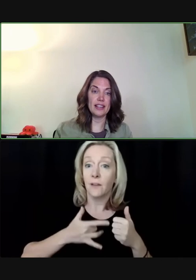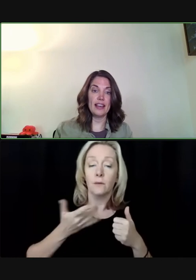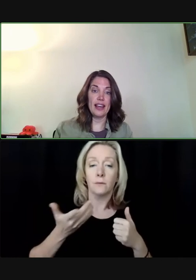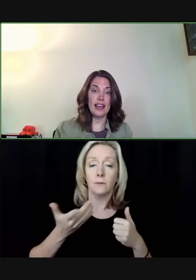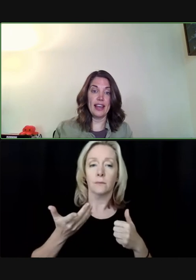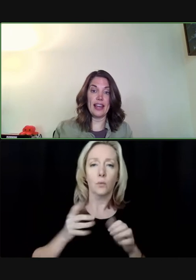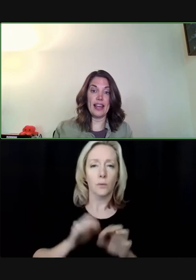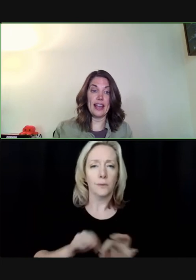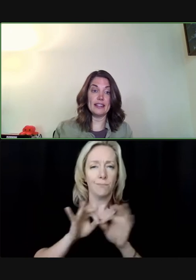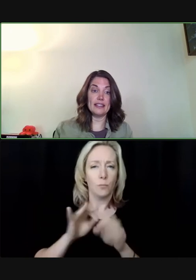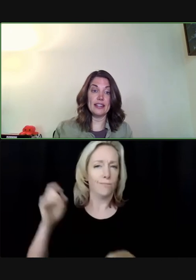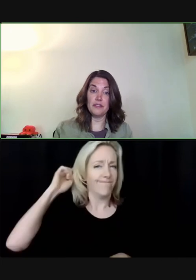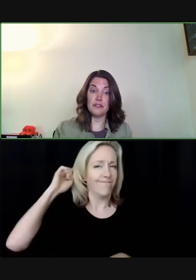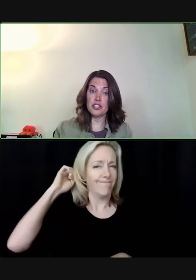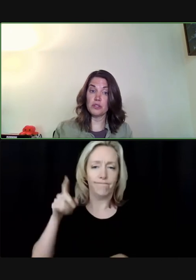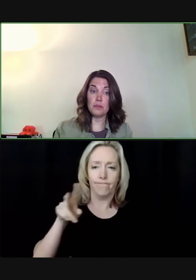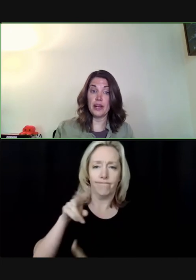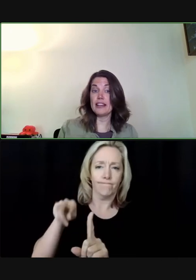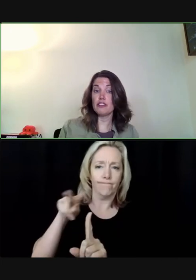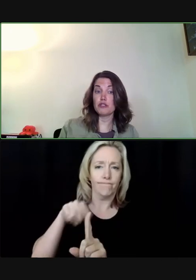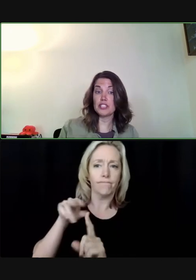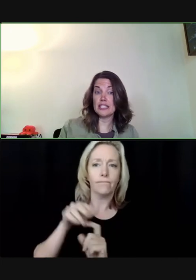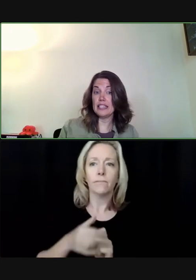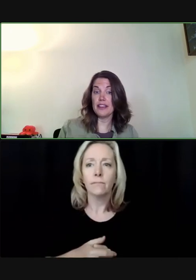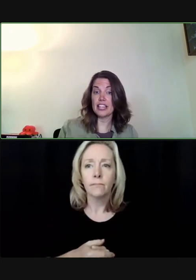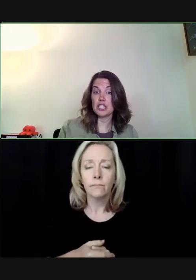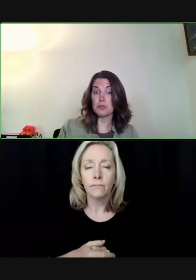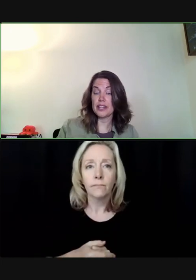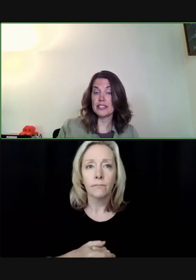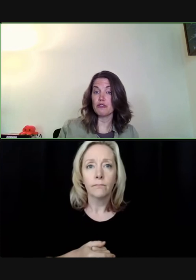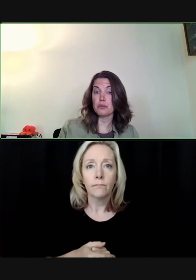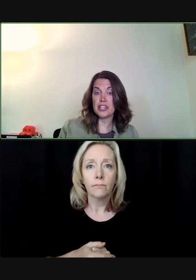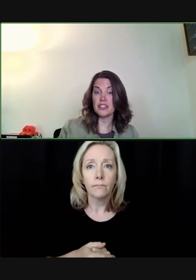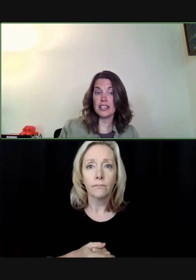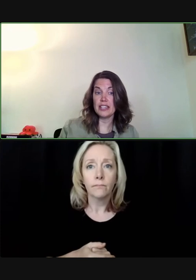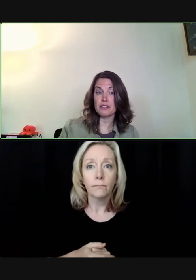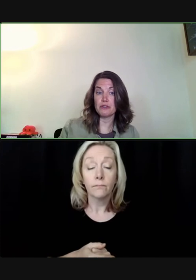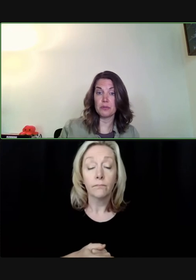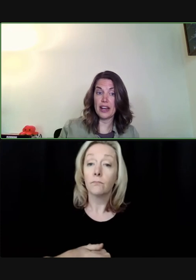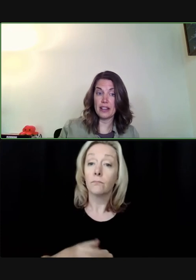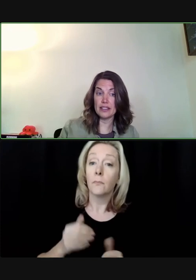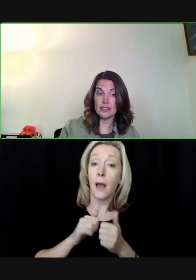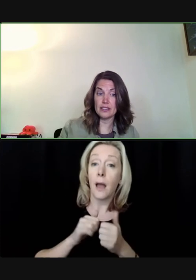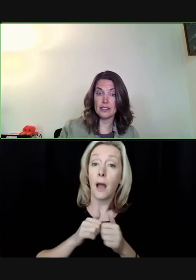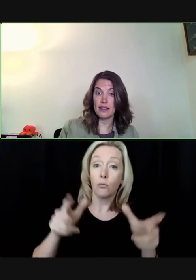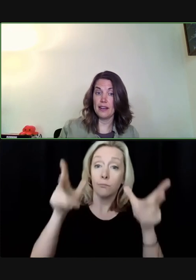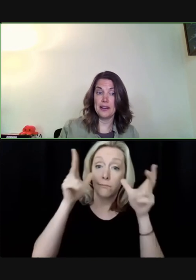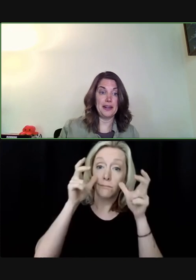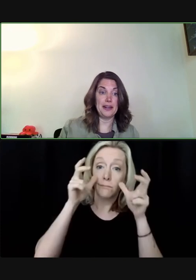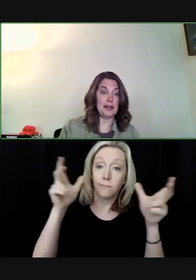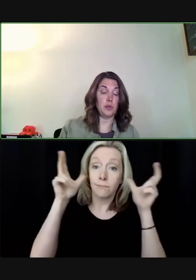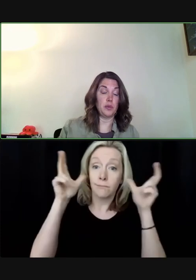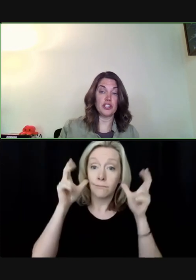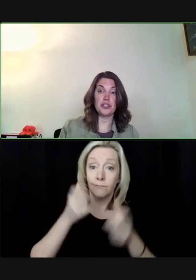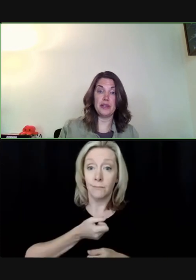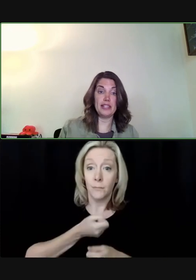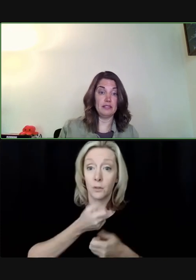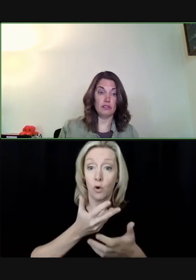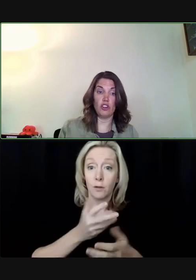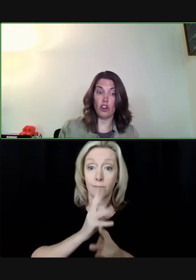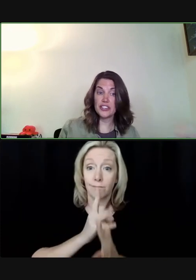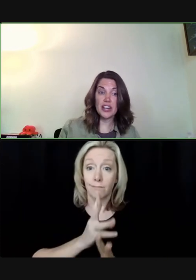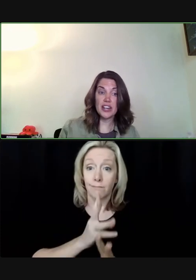that. And individuals might receive and express information in different modalities, which